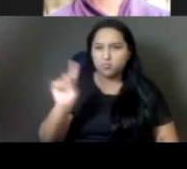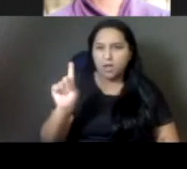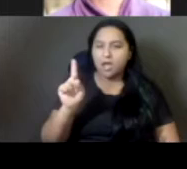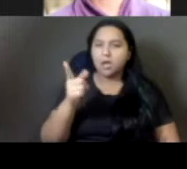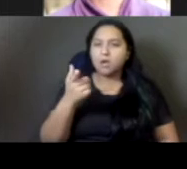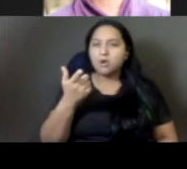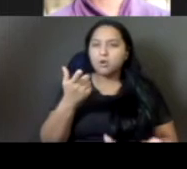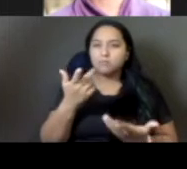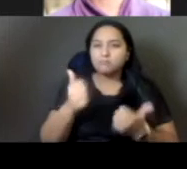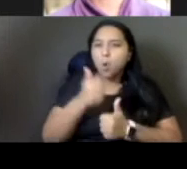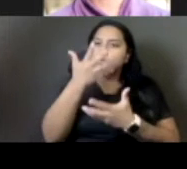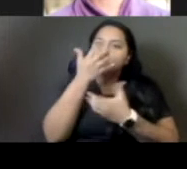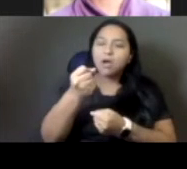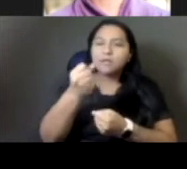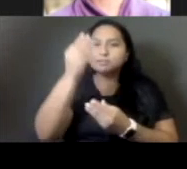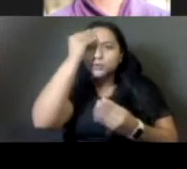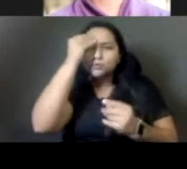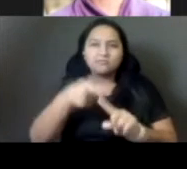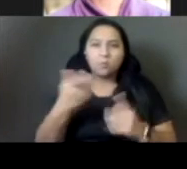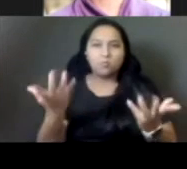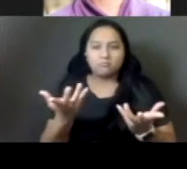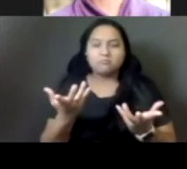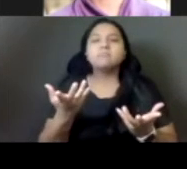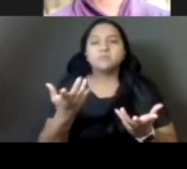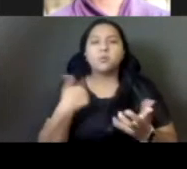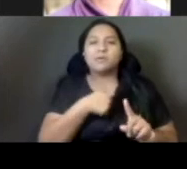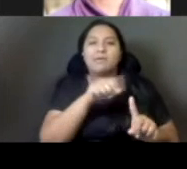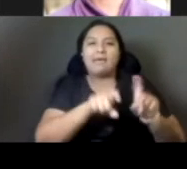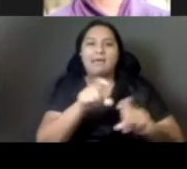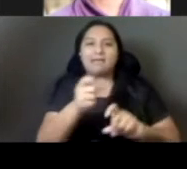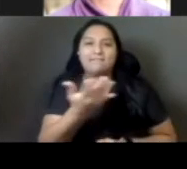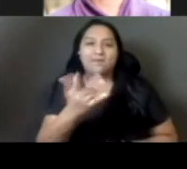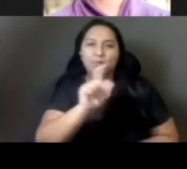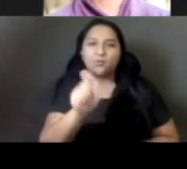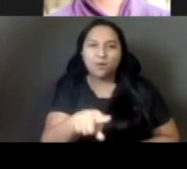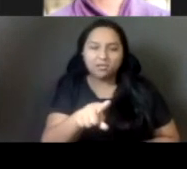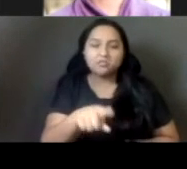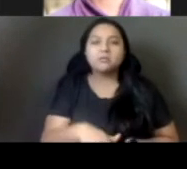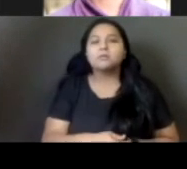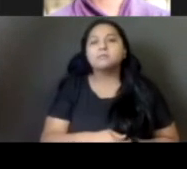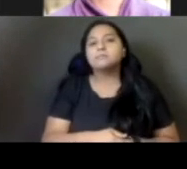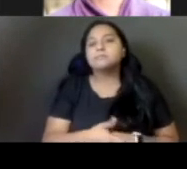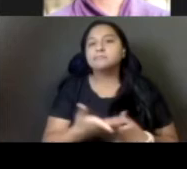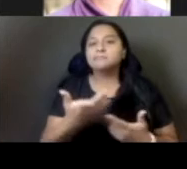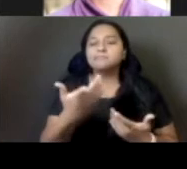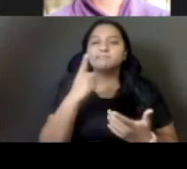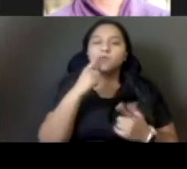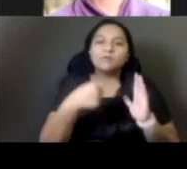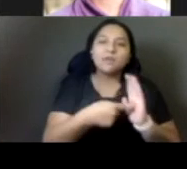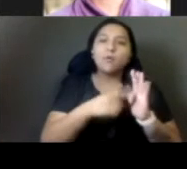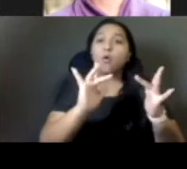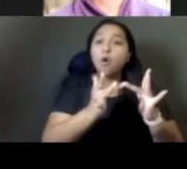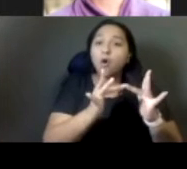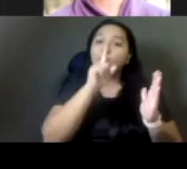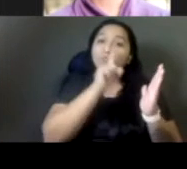we asked a number of questions, a number of categories, anywhere from online research to streaming sources, to church,